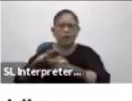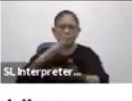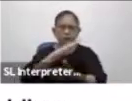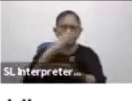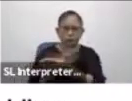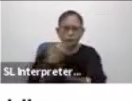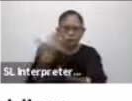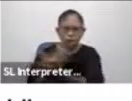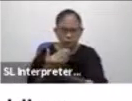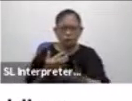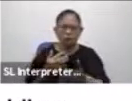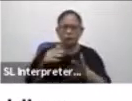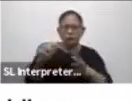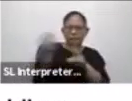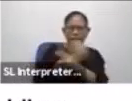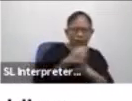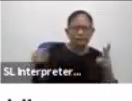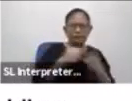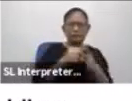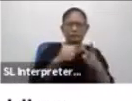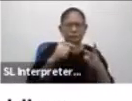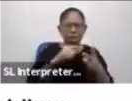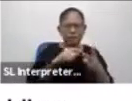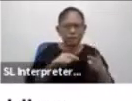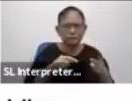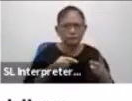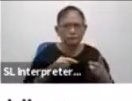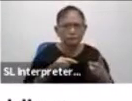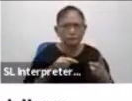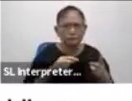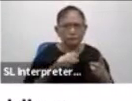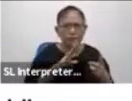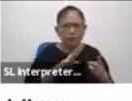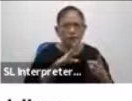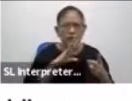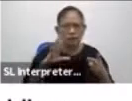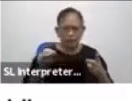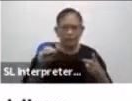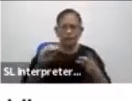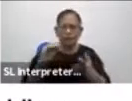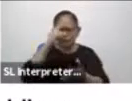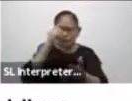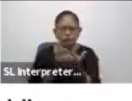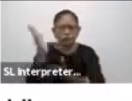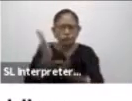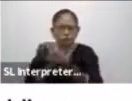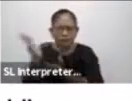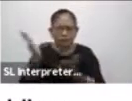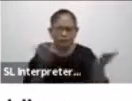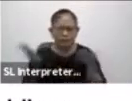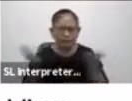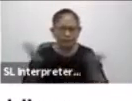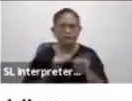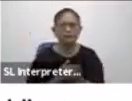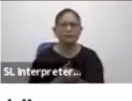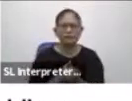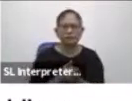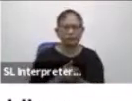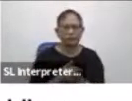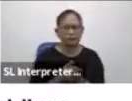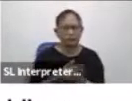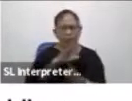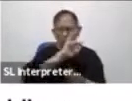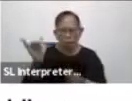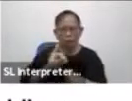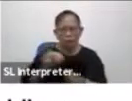means of perpetrating violence, which means we need to evolve in the way we provide services. We are also seeing the need to